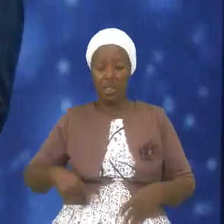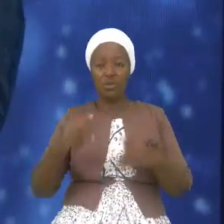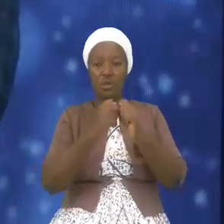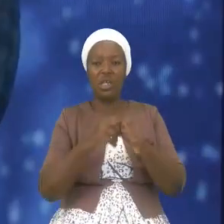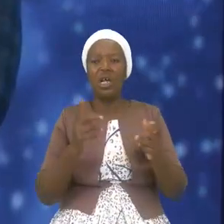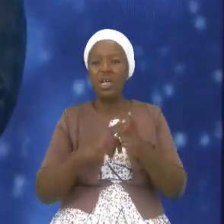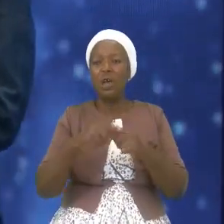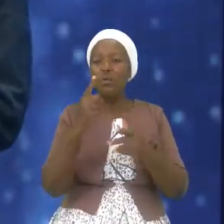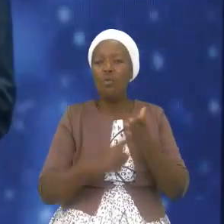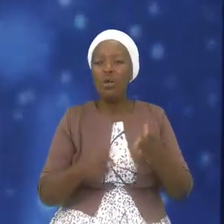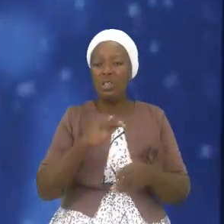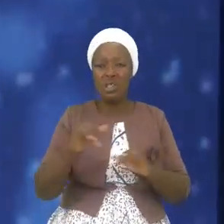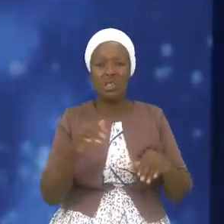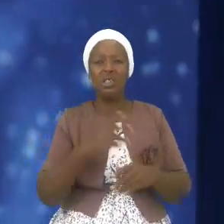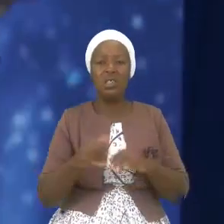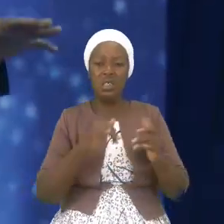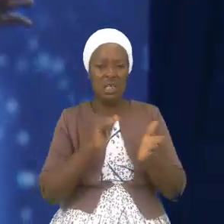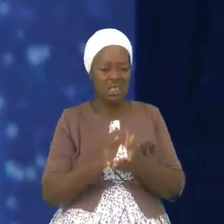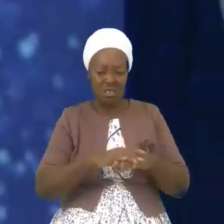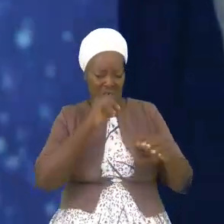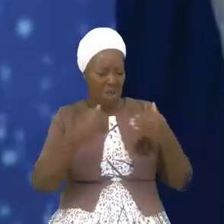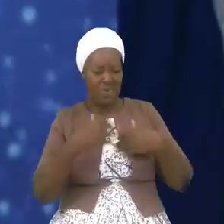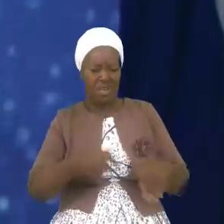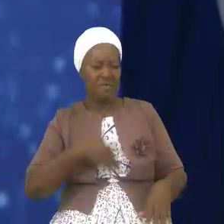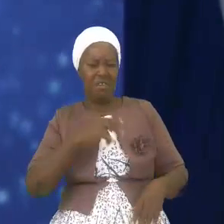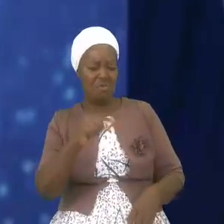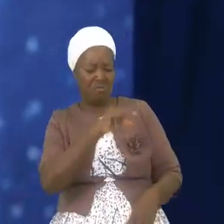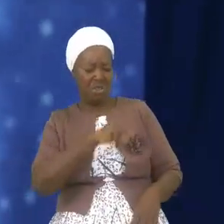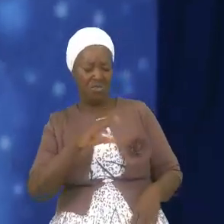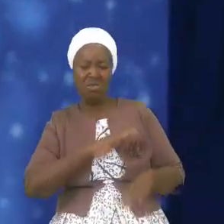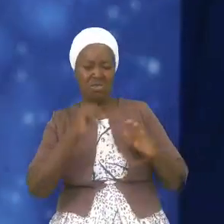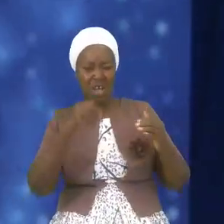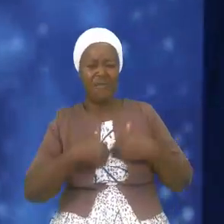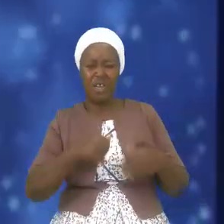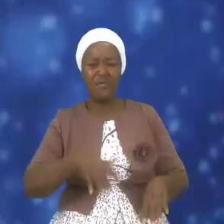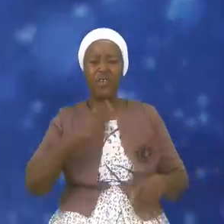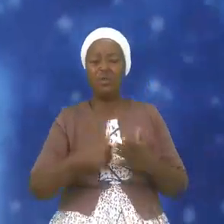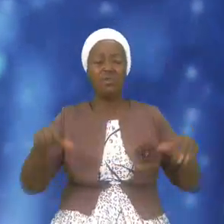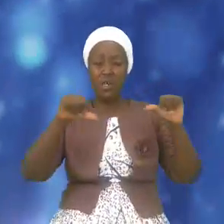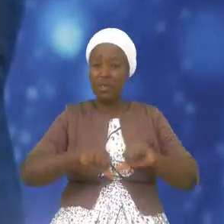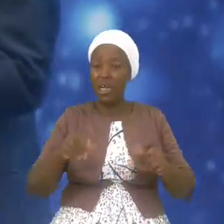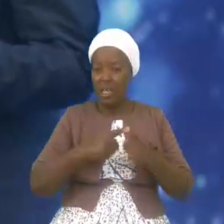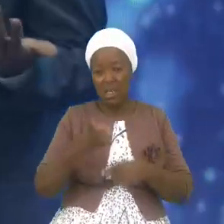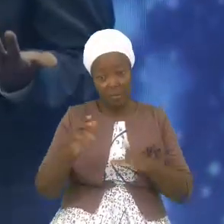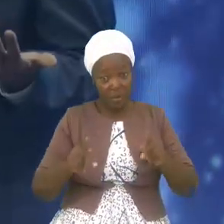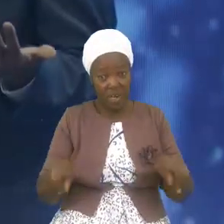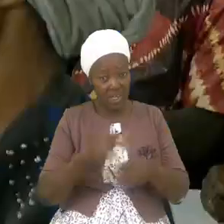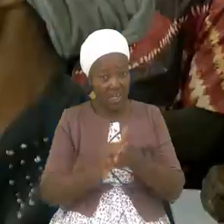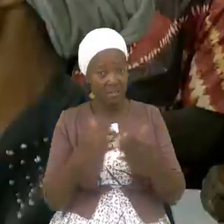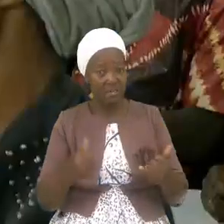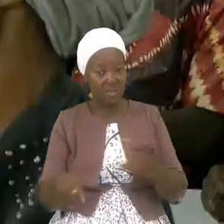any feeling of condemnation. And there are people like that today. They have got to the point, they lie, no